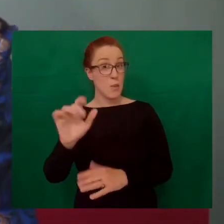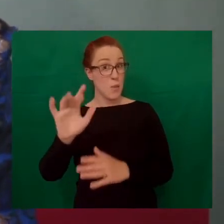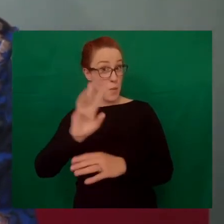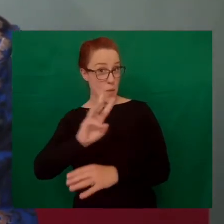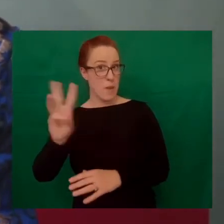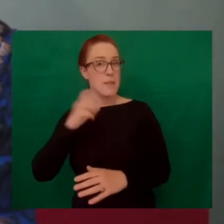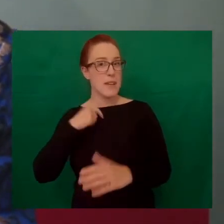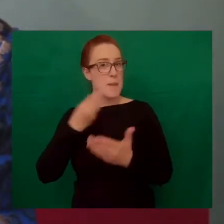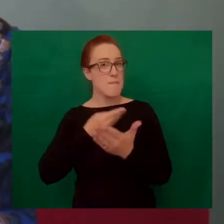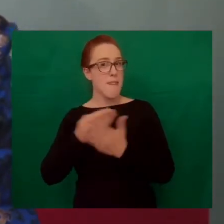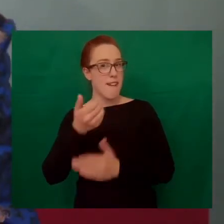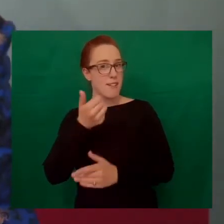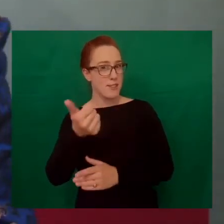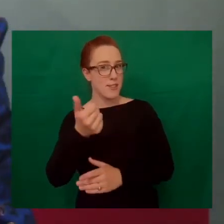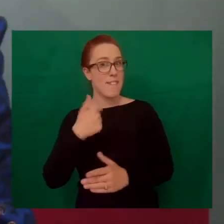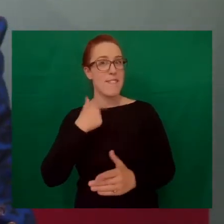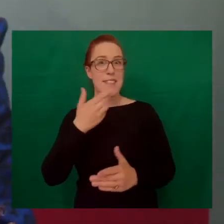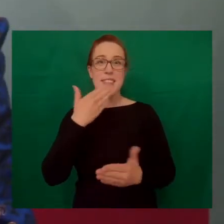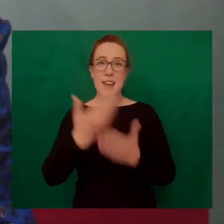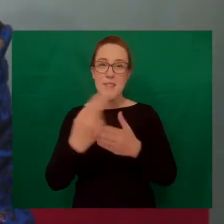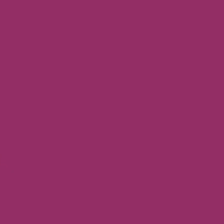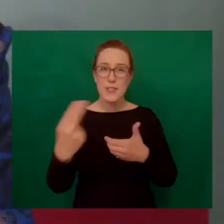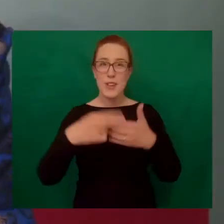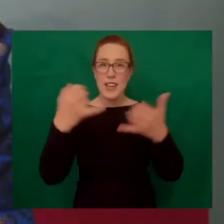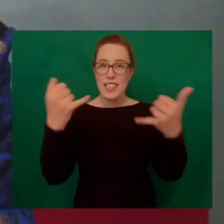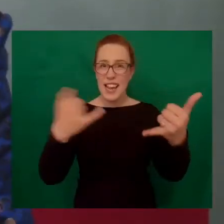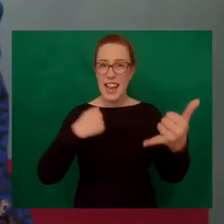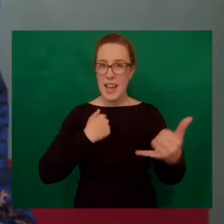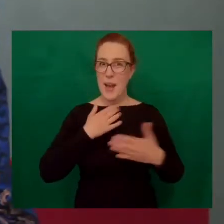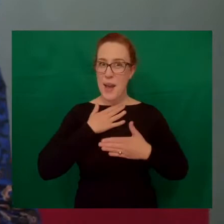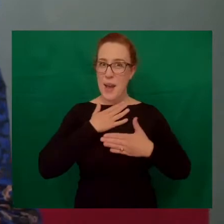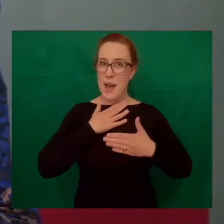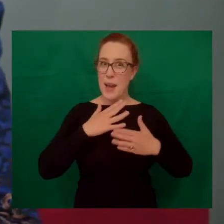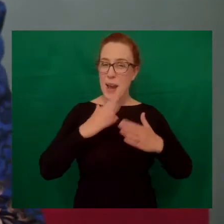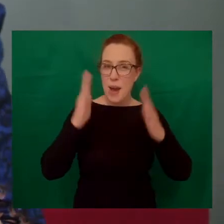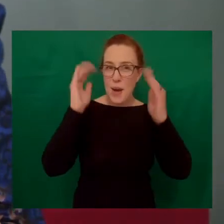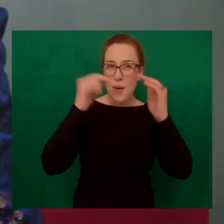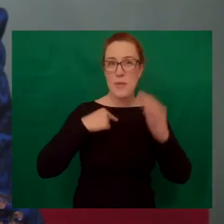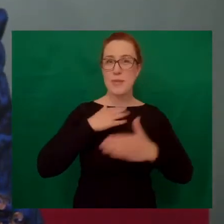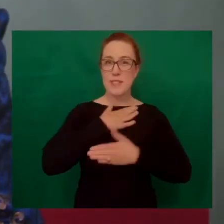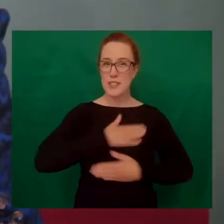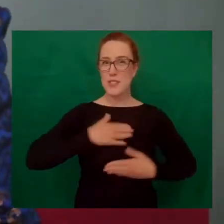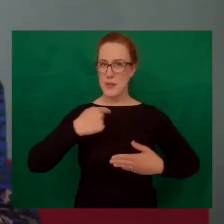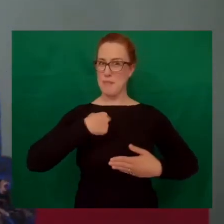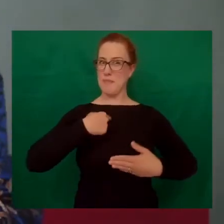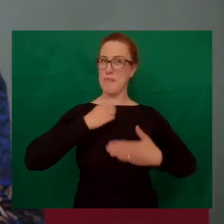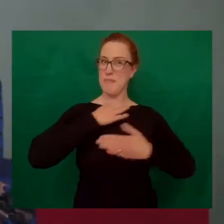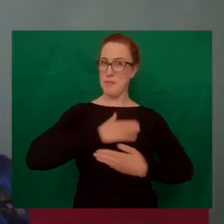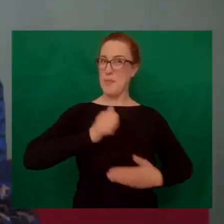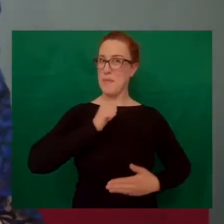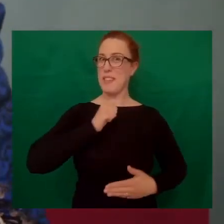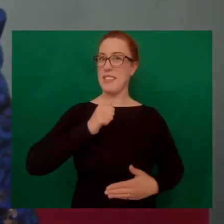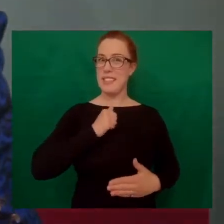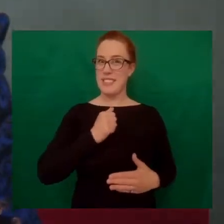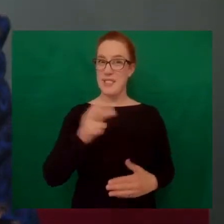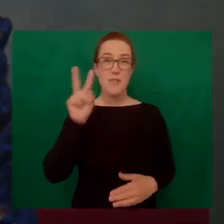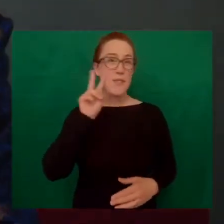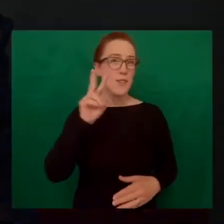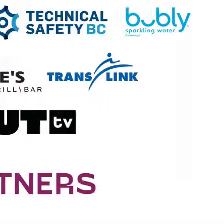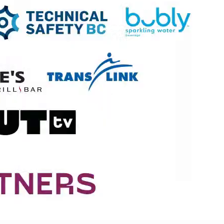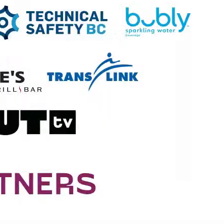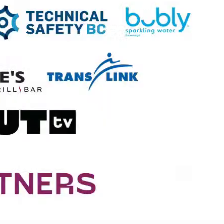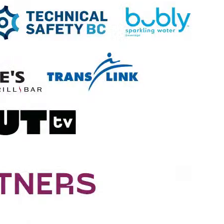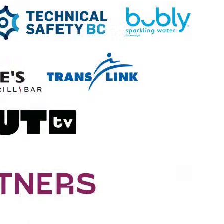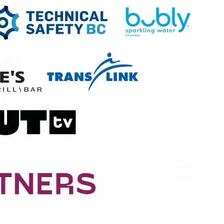taking the time to join me today. I hope you had fun. I sure did. Looking forward to seeing you again. Take care.